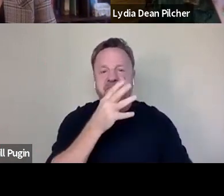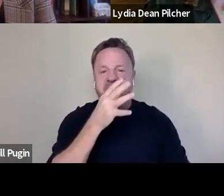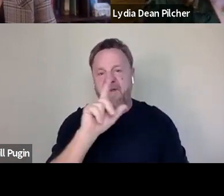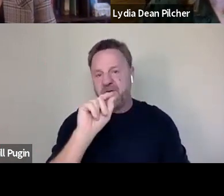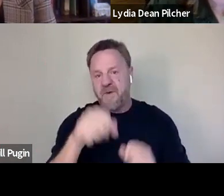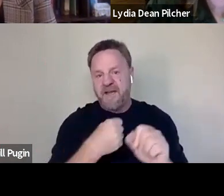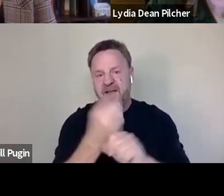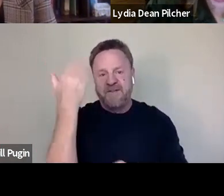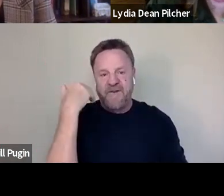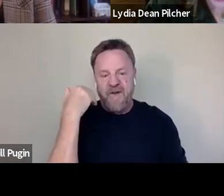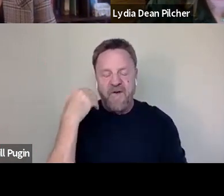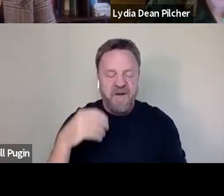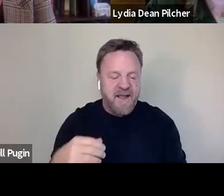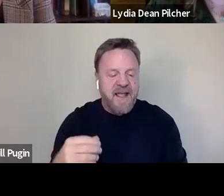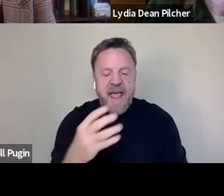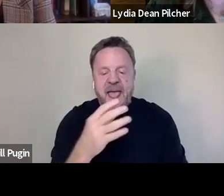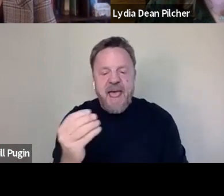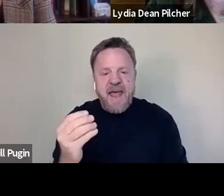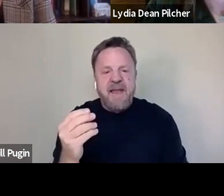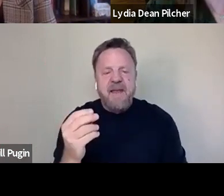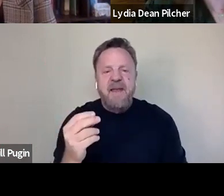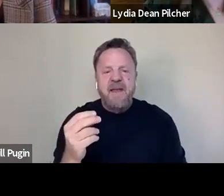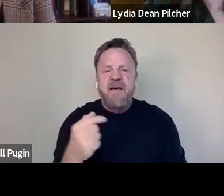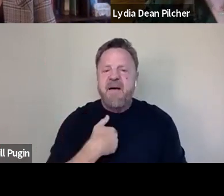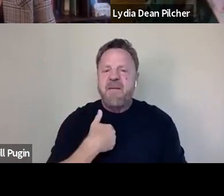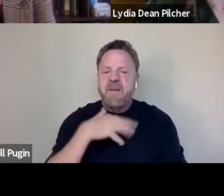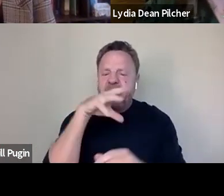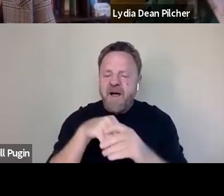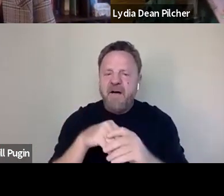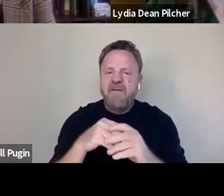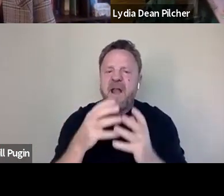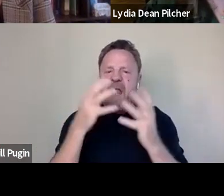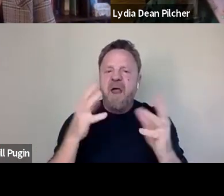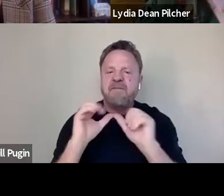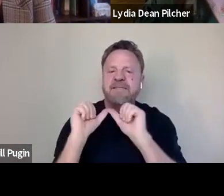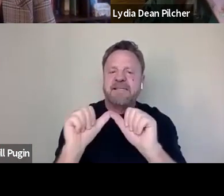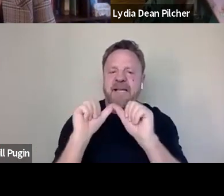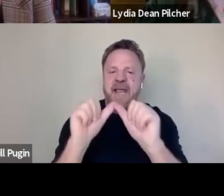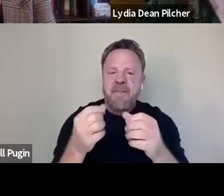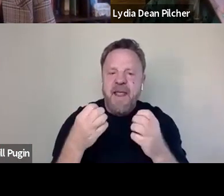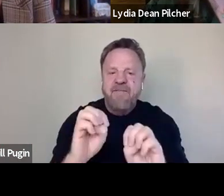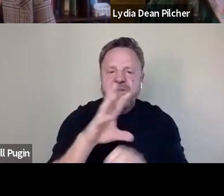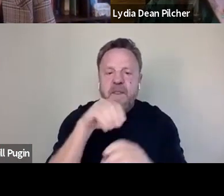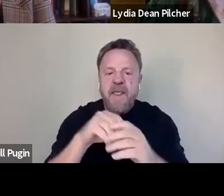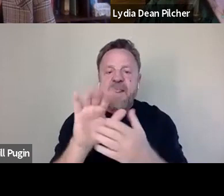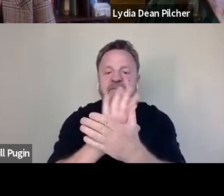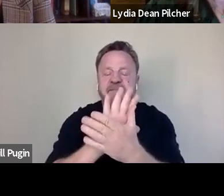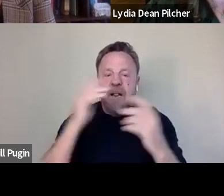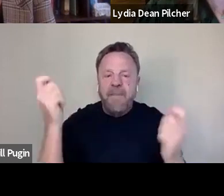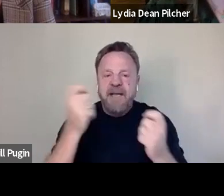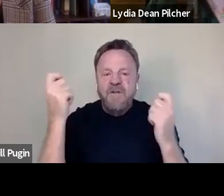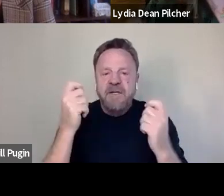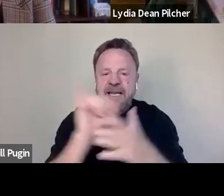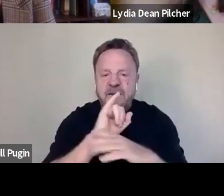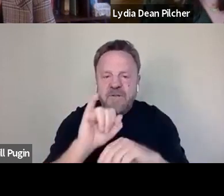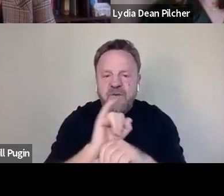ago. And I have been involved in a lot of sustainability efforts in our film industry. But I